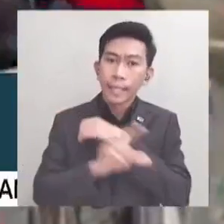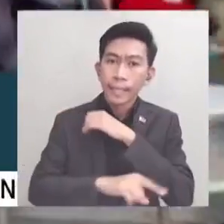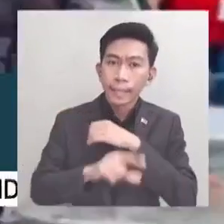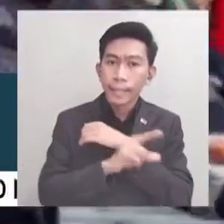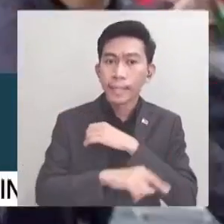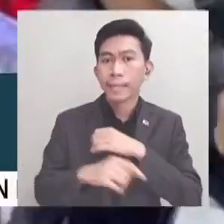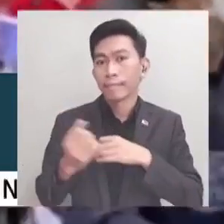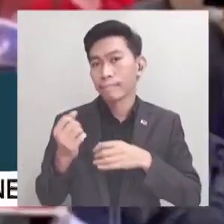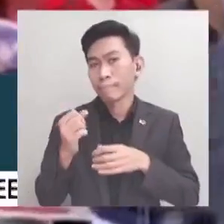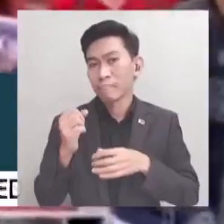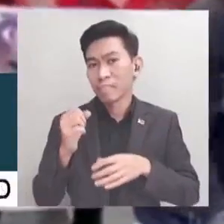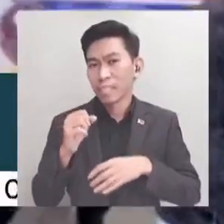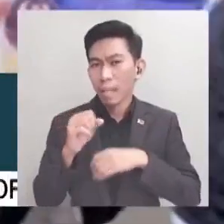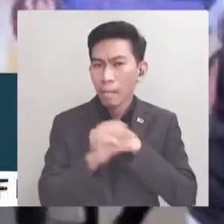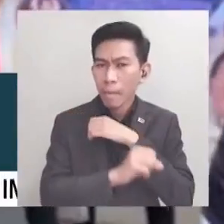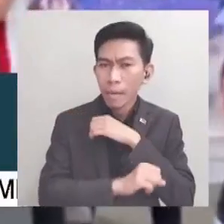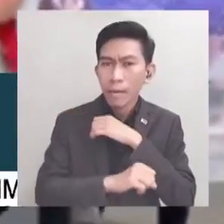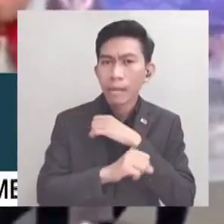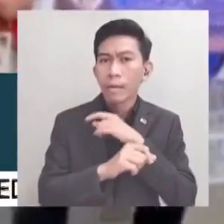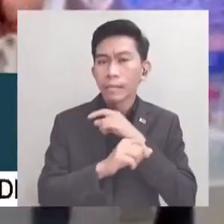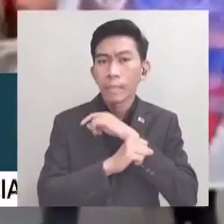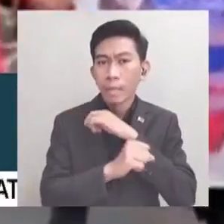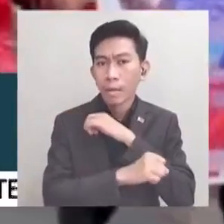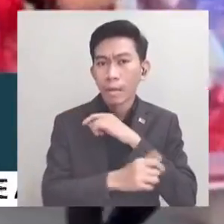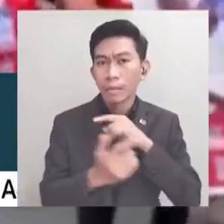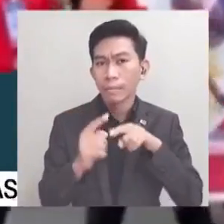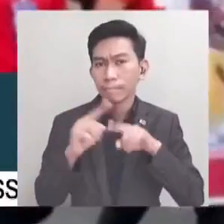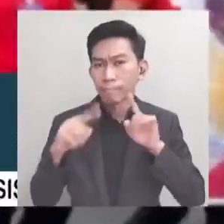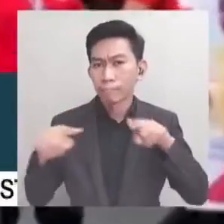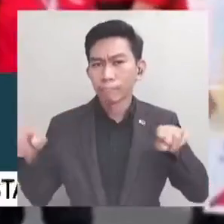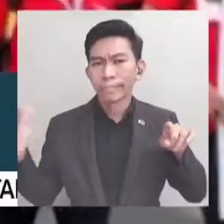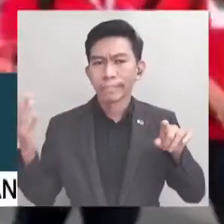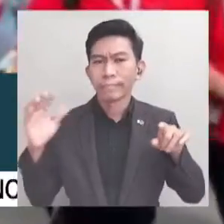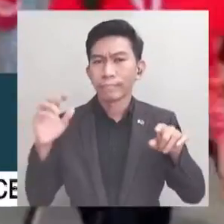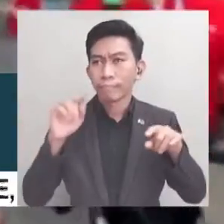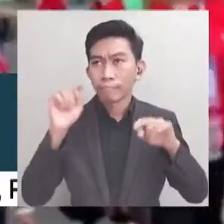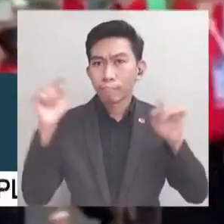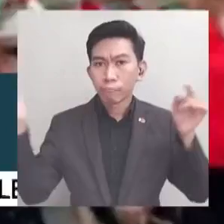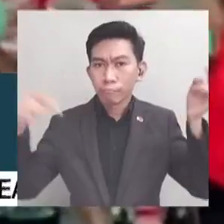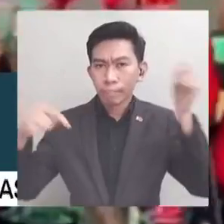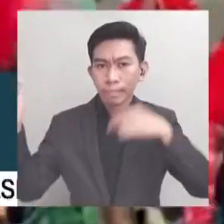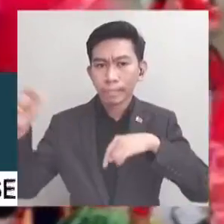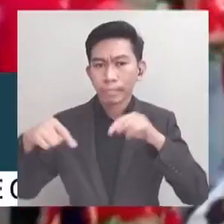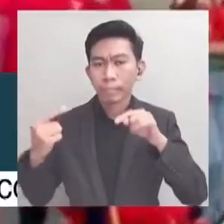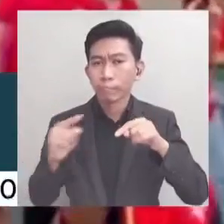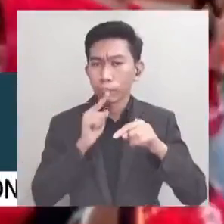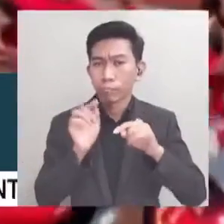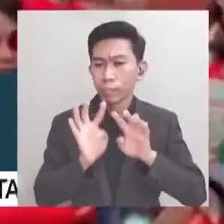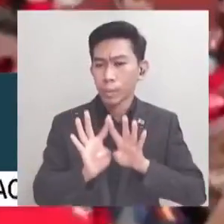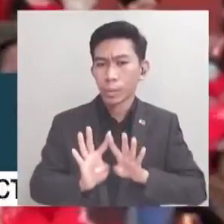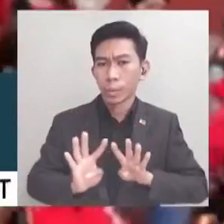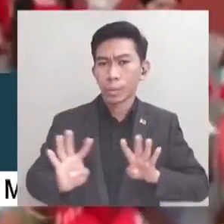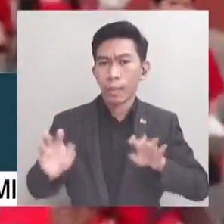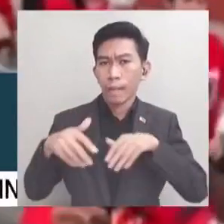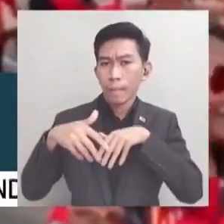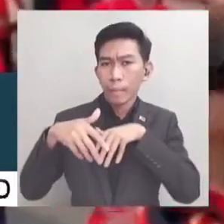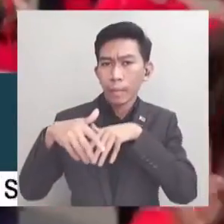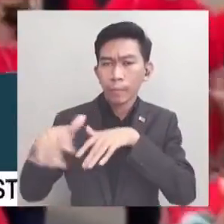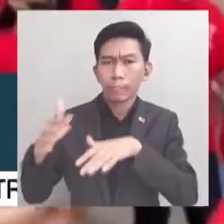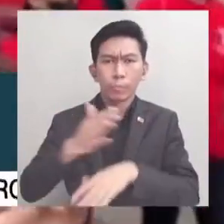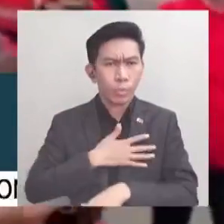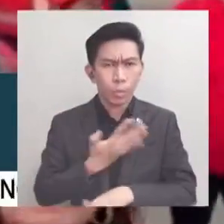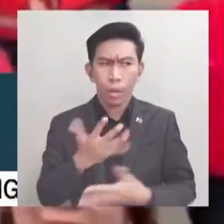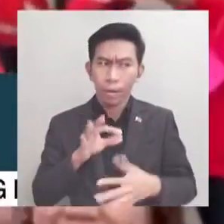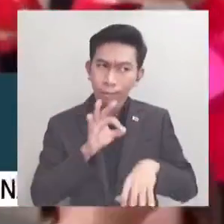from various locations. They emphasized that they weren't paid to be here. They voluntarily came to show their support. For